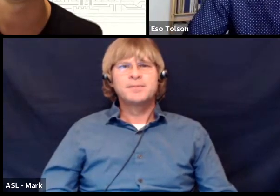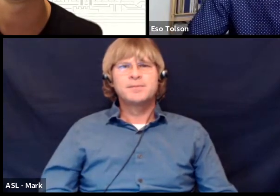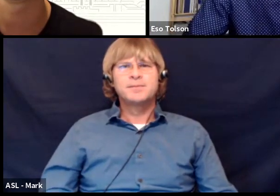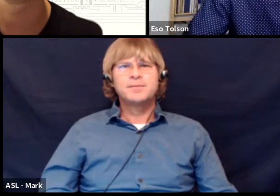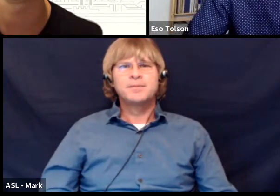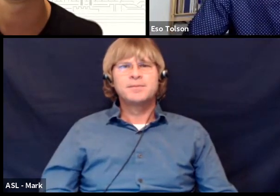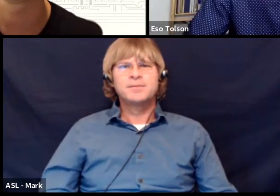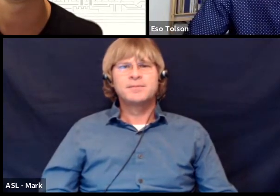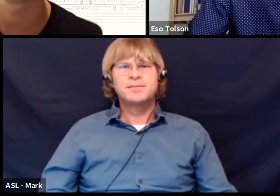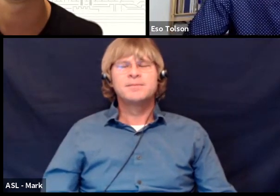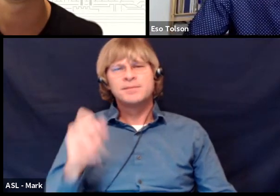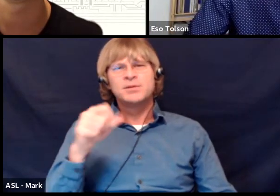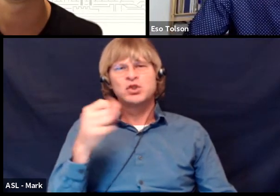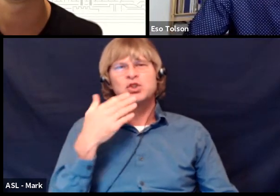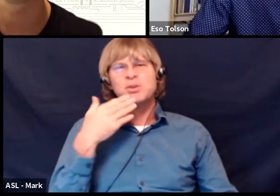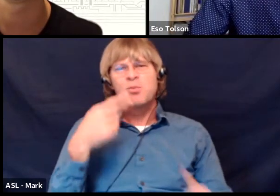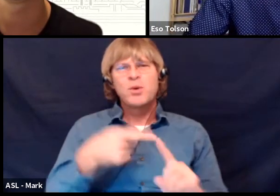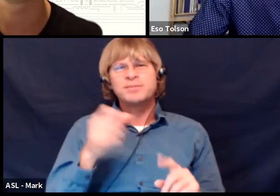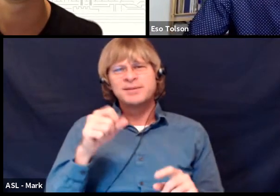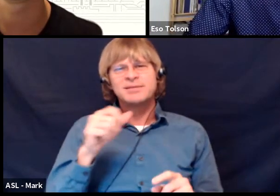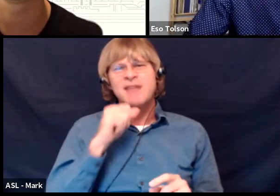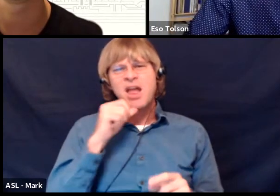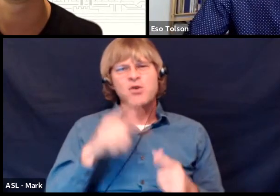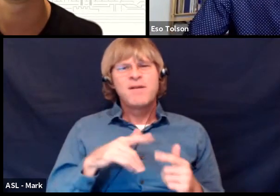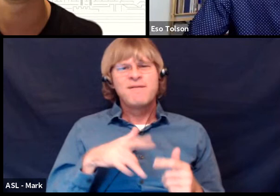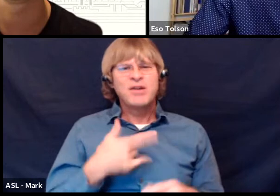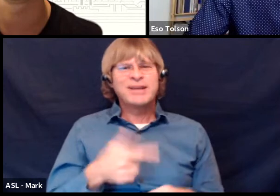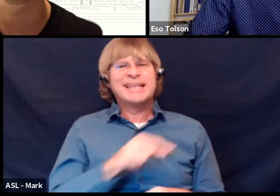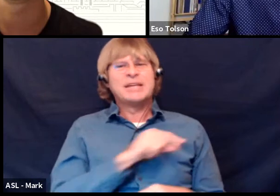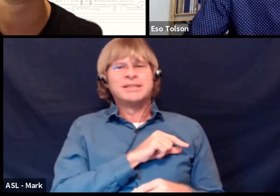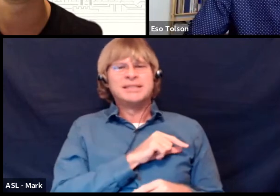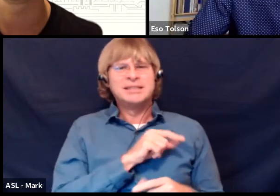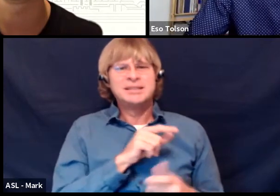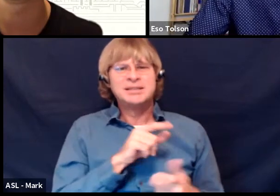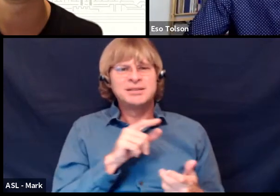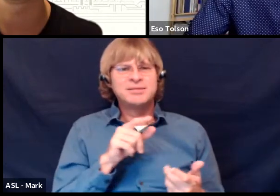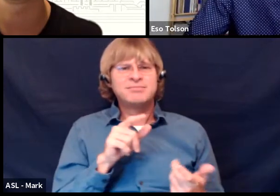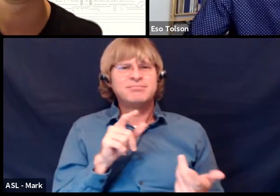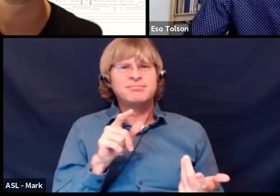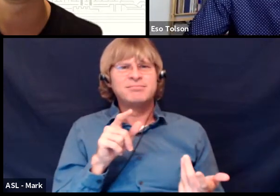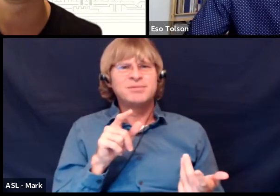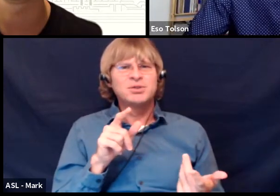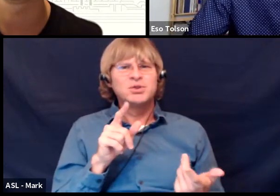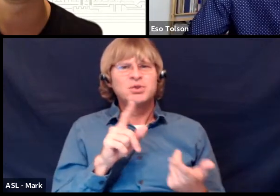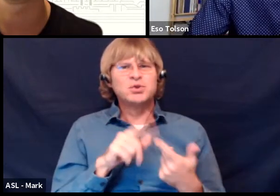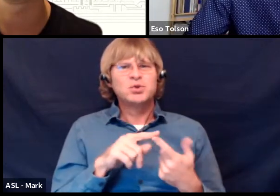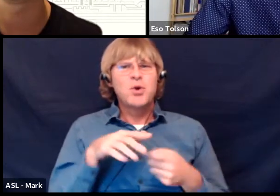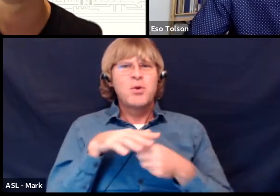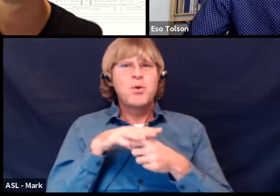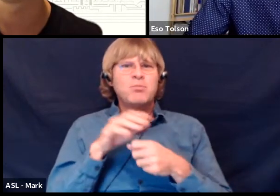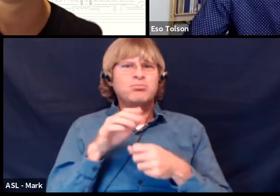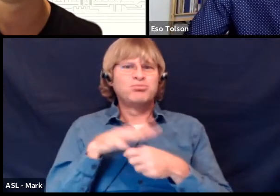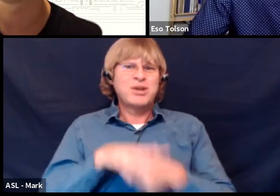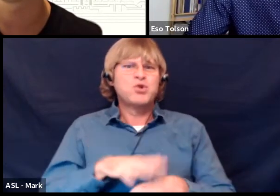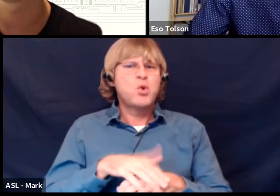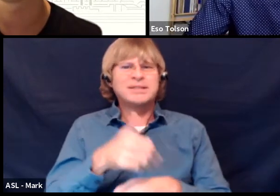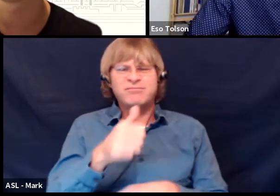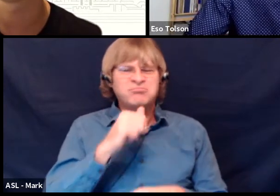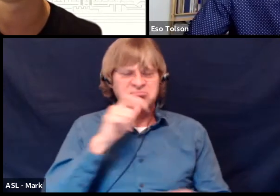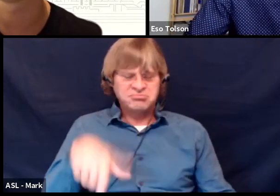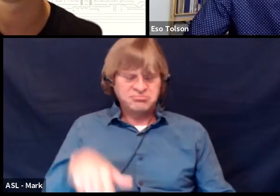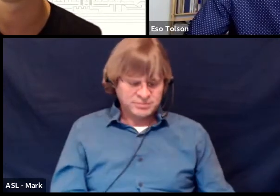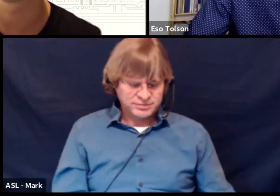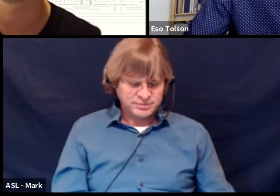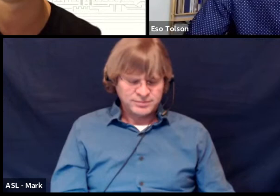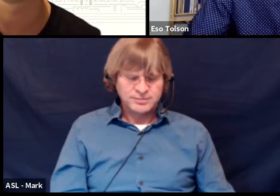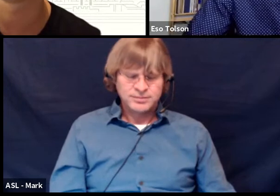Yeah, I think that's a great point. It's like not to feel guilty about putting that pressure on yourself, Mm-hmm.